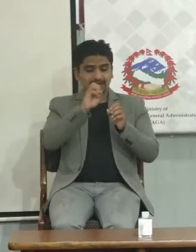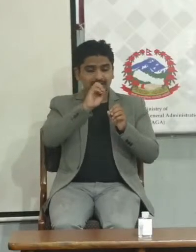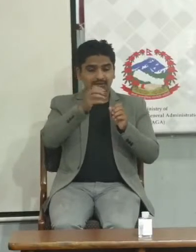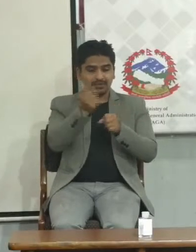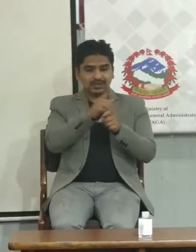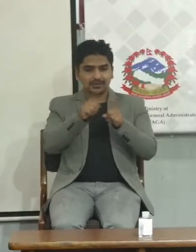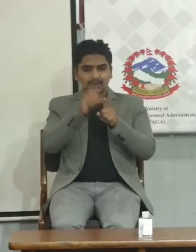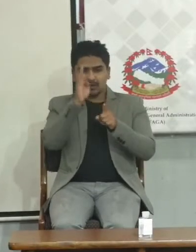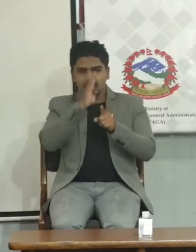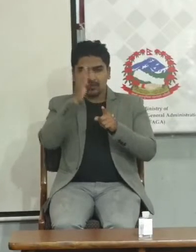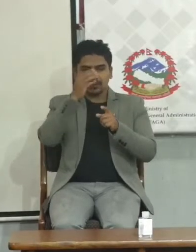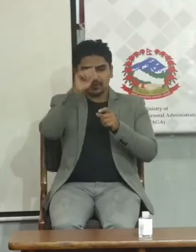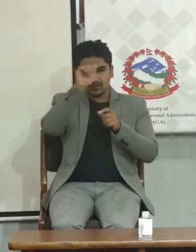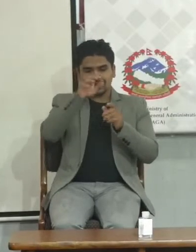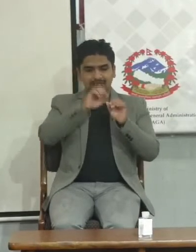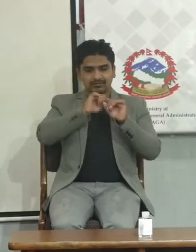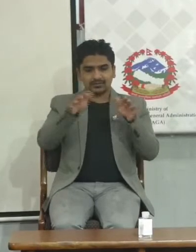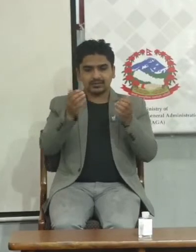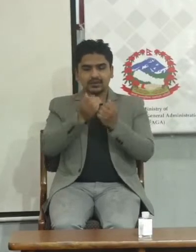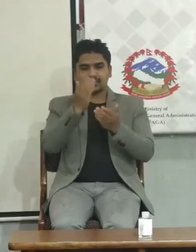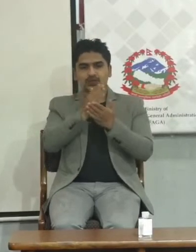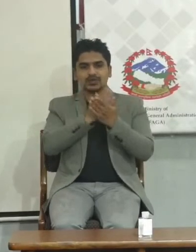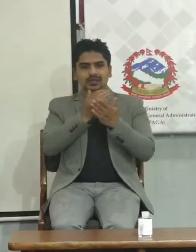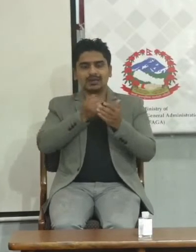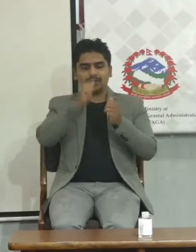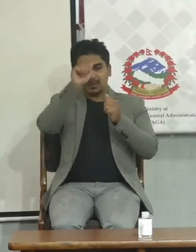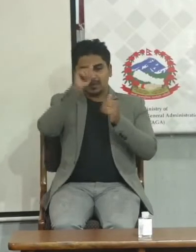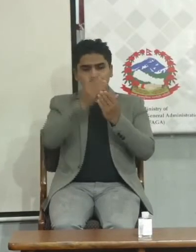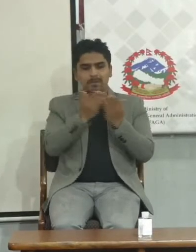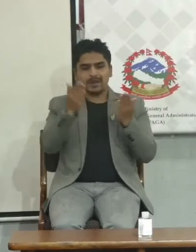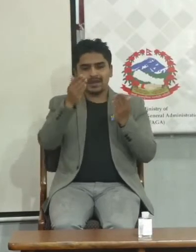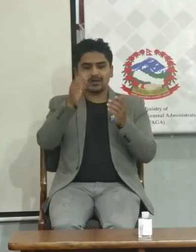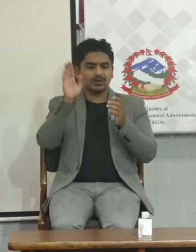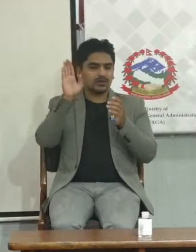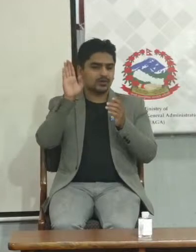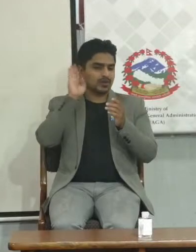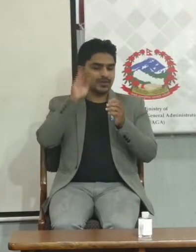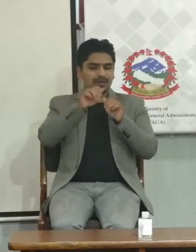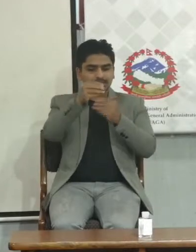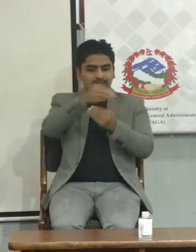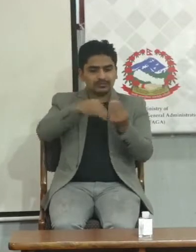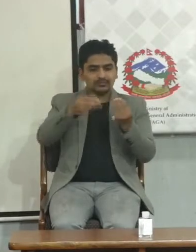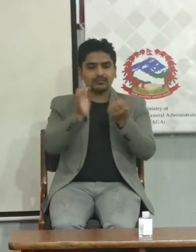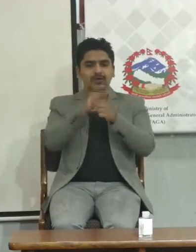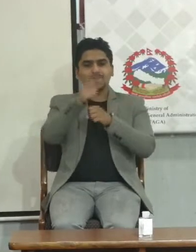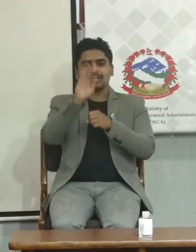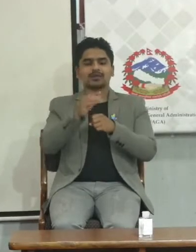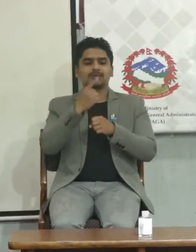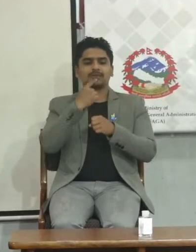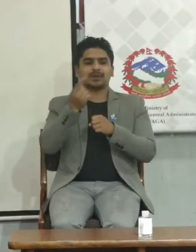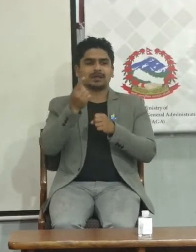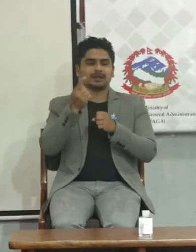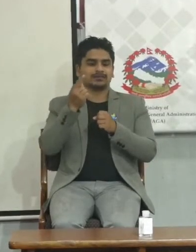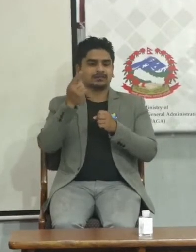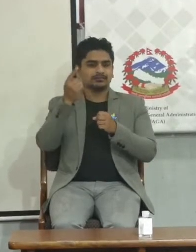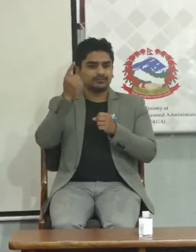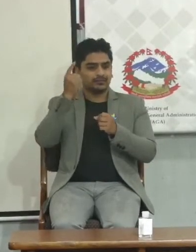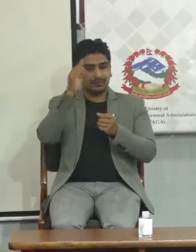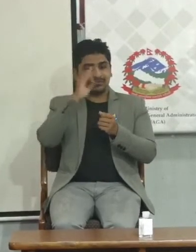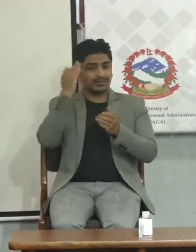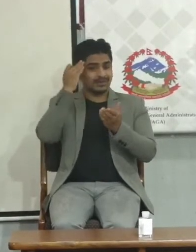just to increase the like and share. How to select the right media how to disseminate that and to